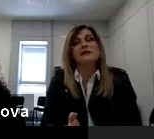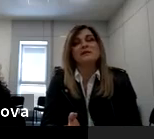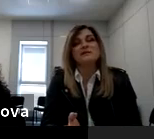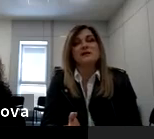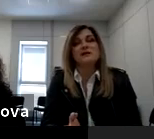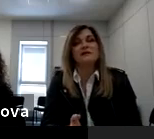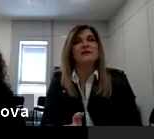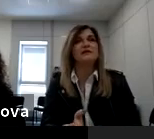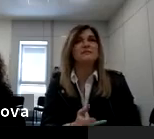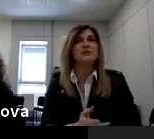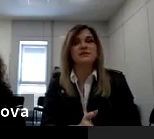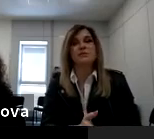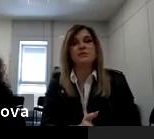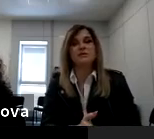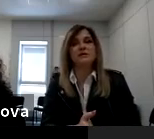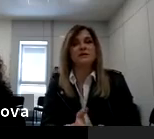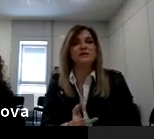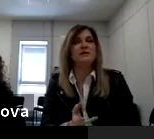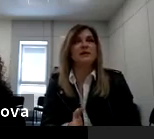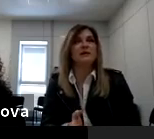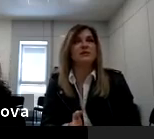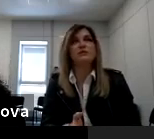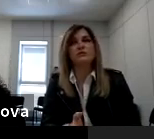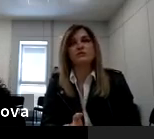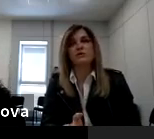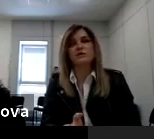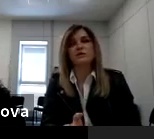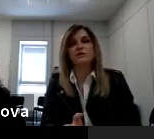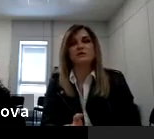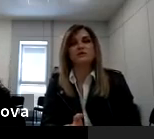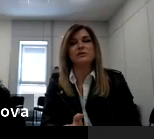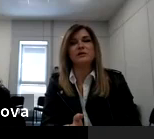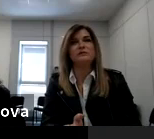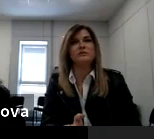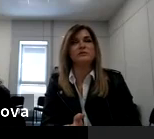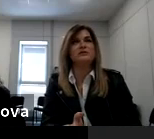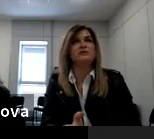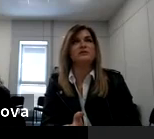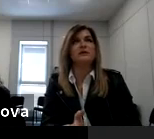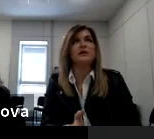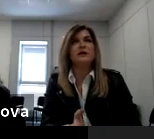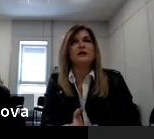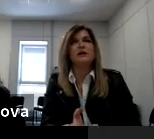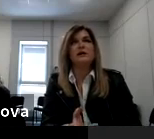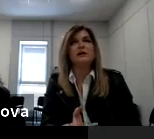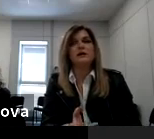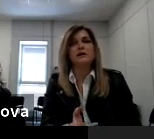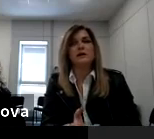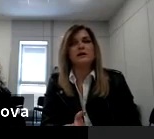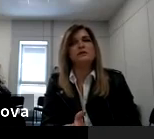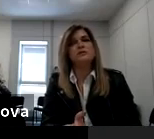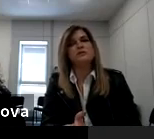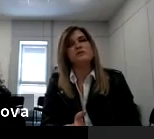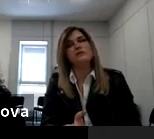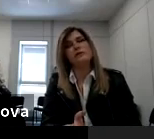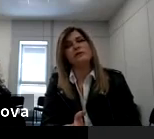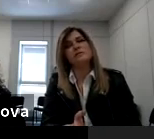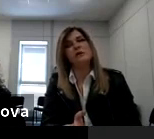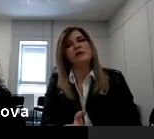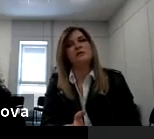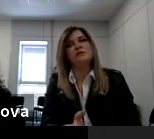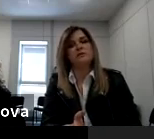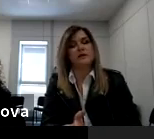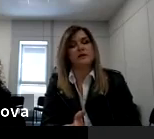Everything is balanced there. It is pretty small and it have a good wattage and lumen output, actually. It is also